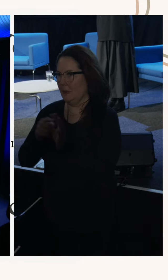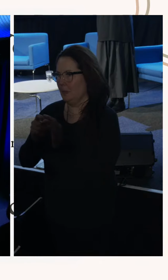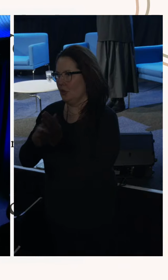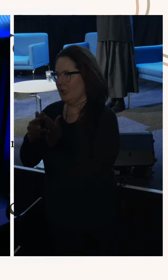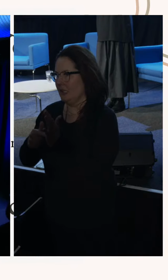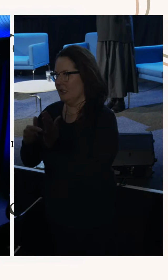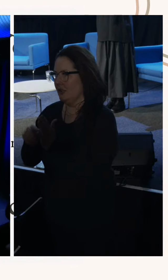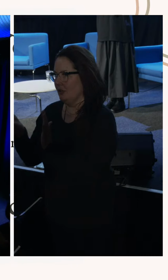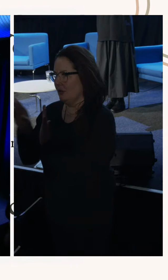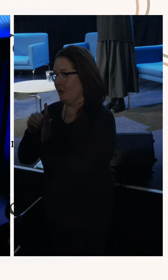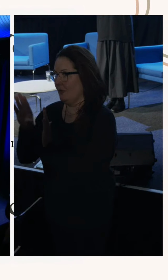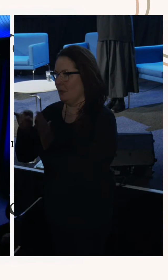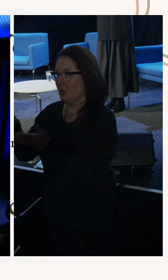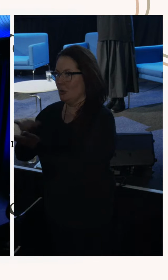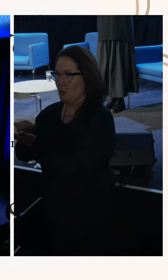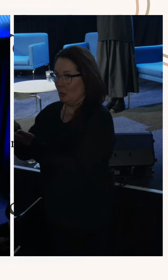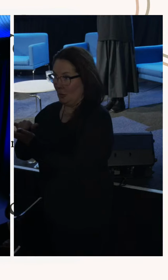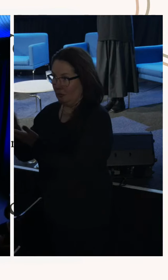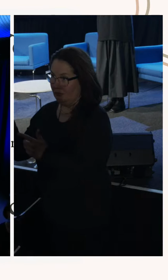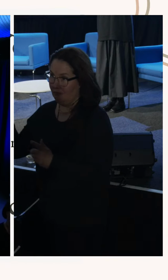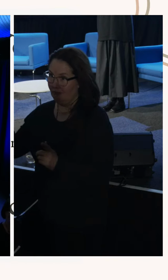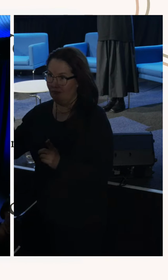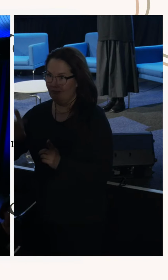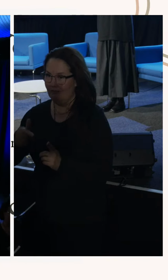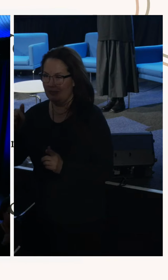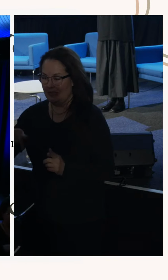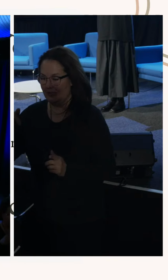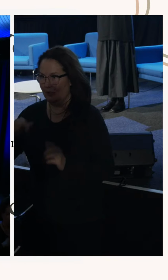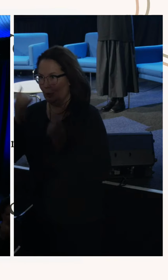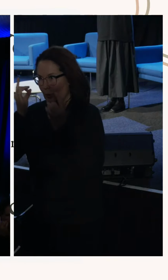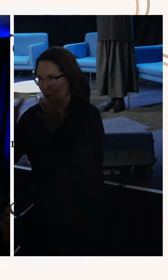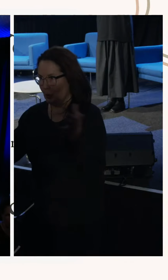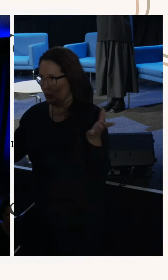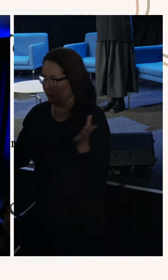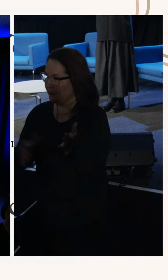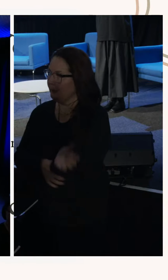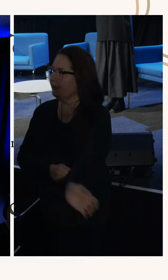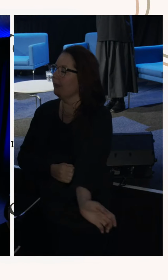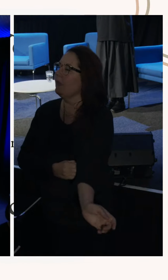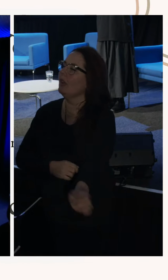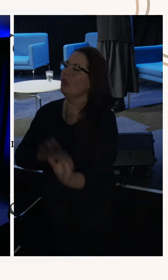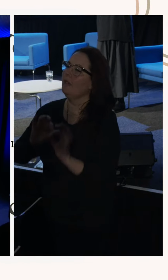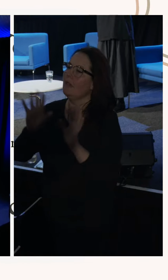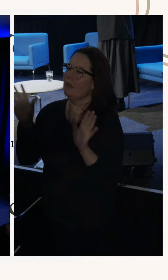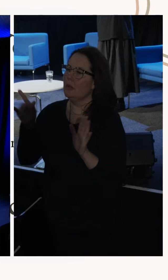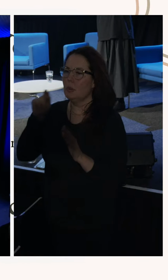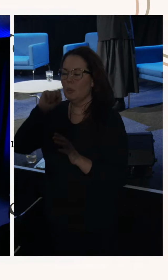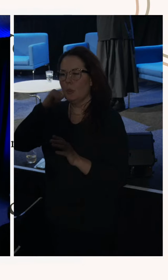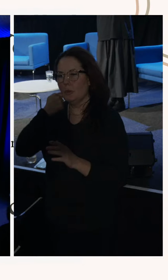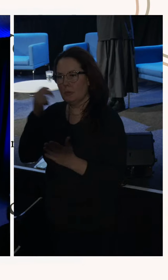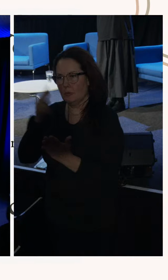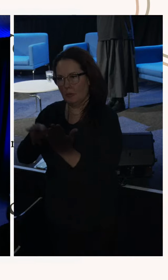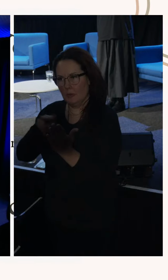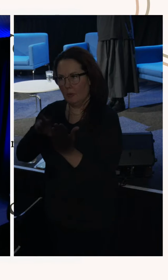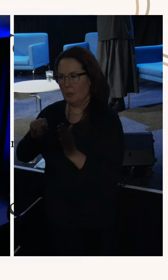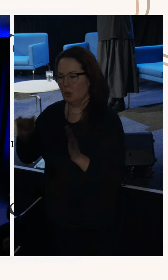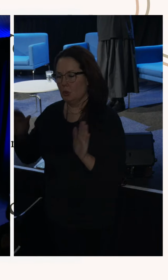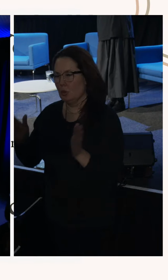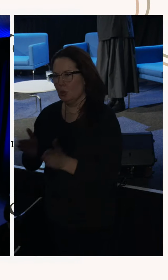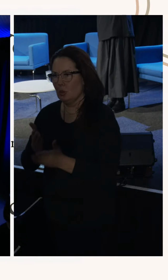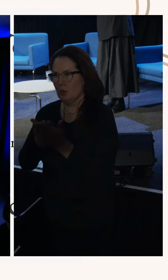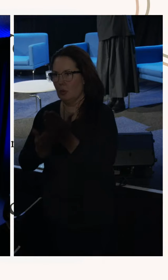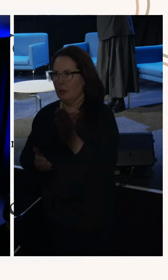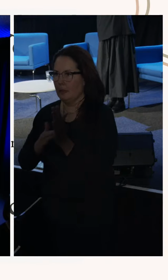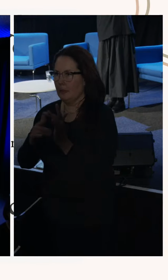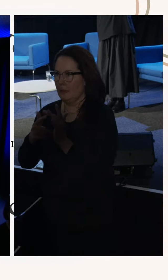recorded this all the way from New York. And this is, obviously it's pretty exciting. She'll be reading from her short story